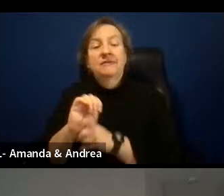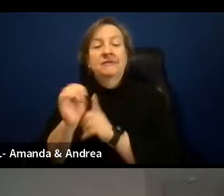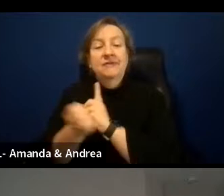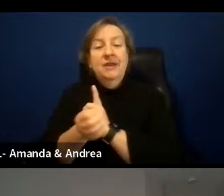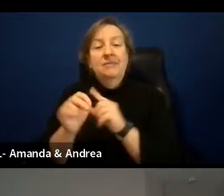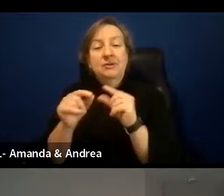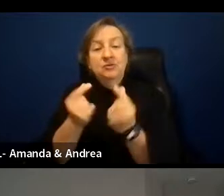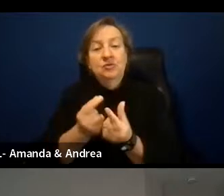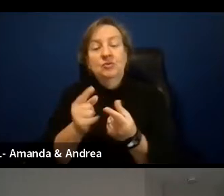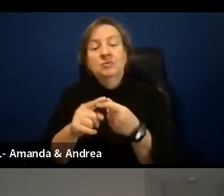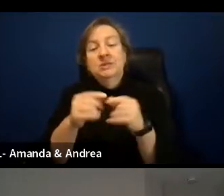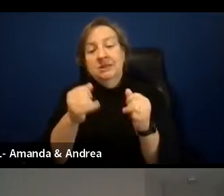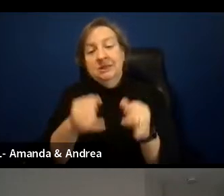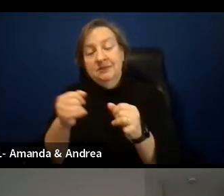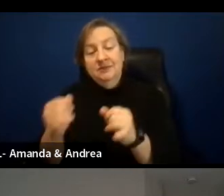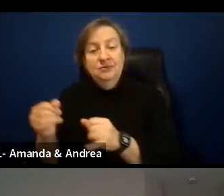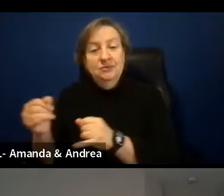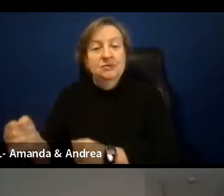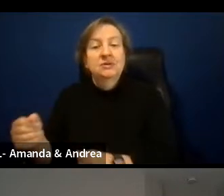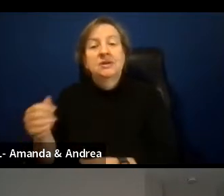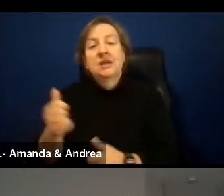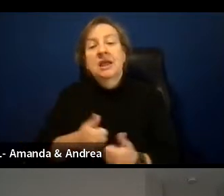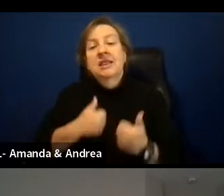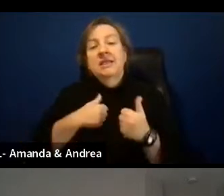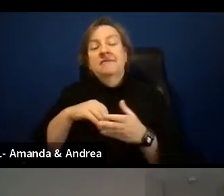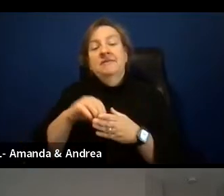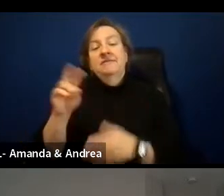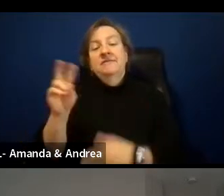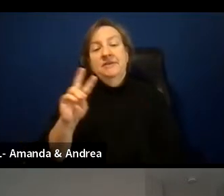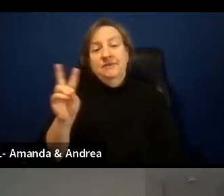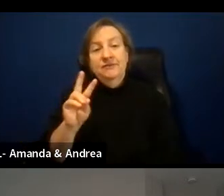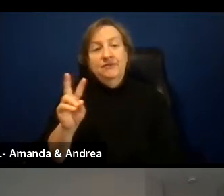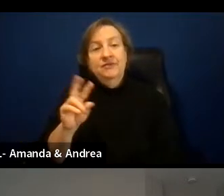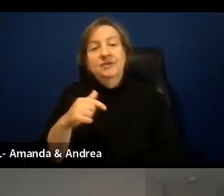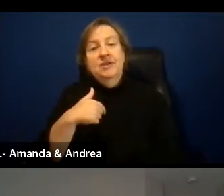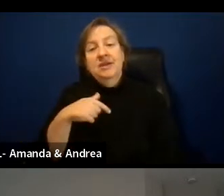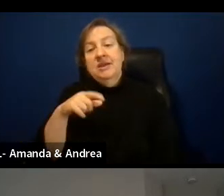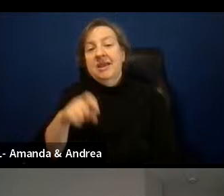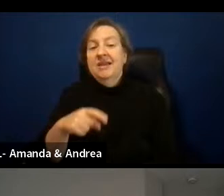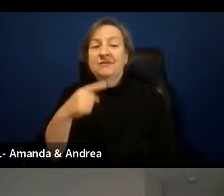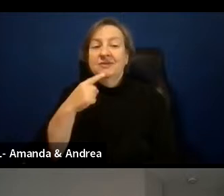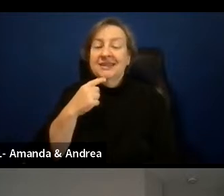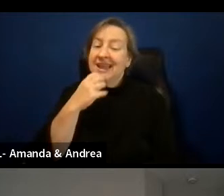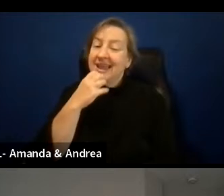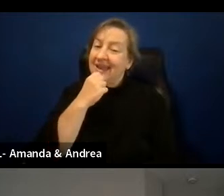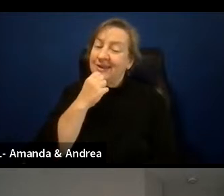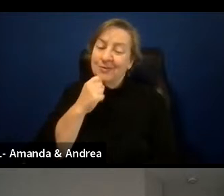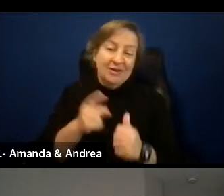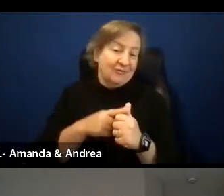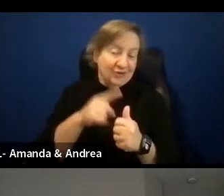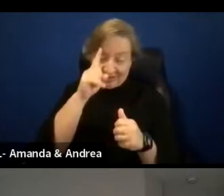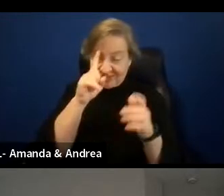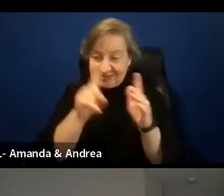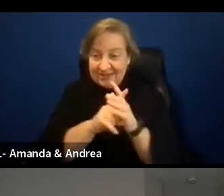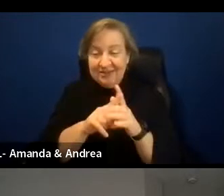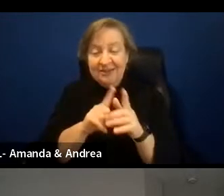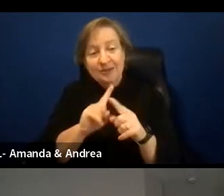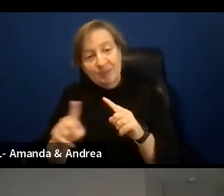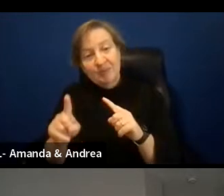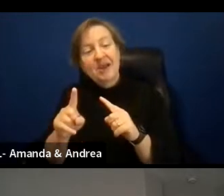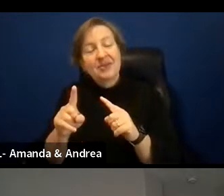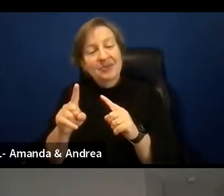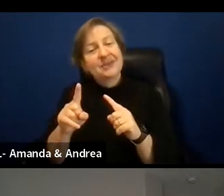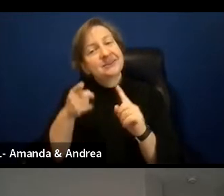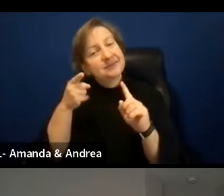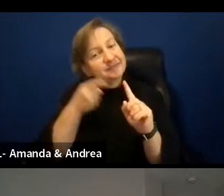groups and individuals. I live in Vancouver. I have to say underwear came to mind first, but there's a method to